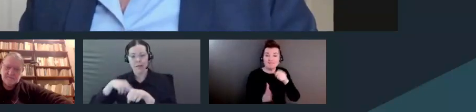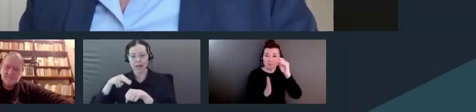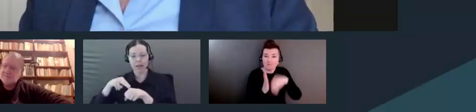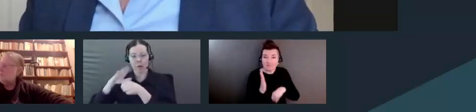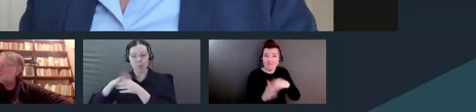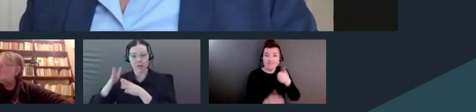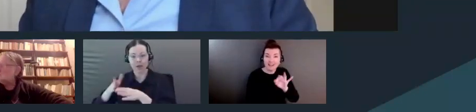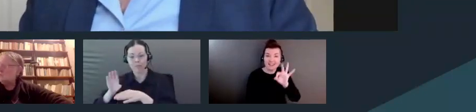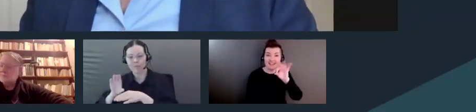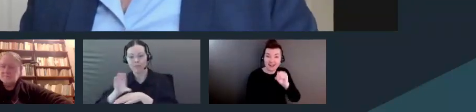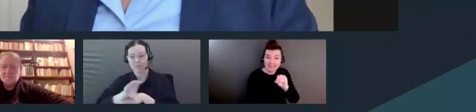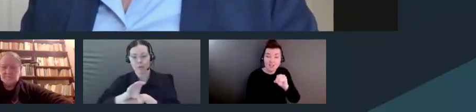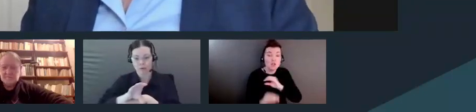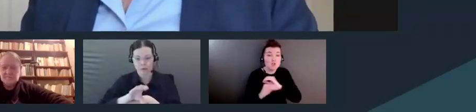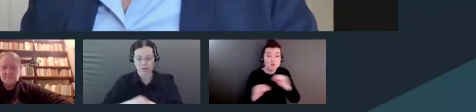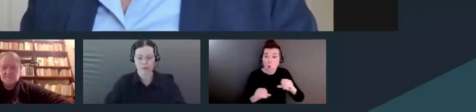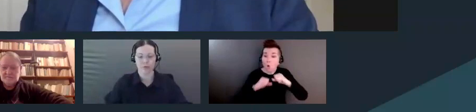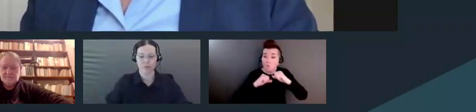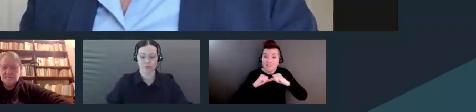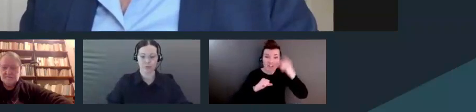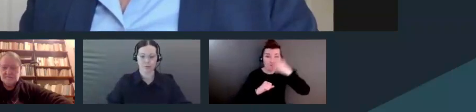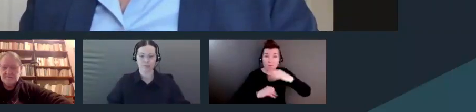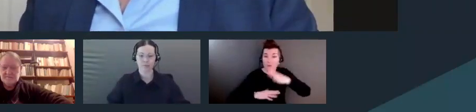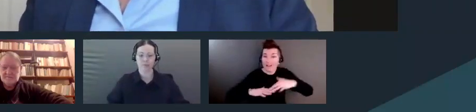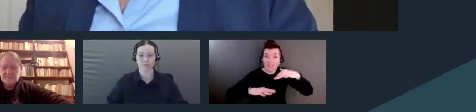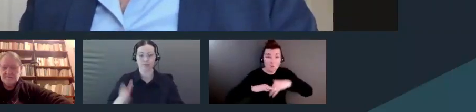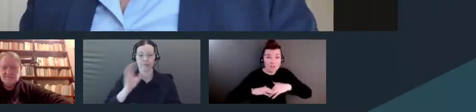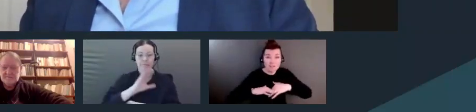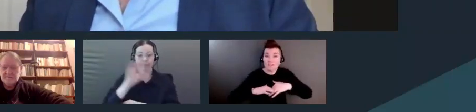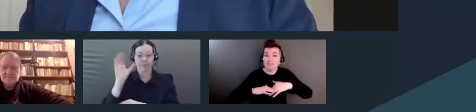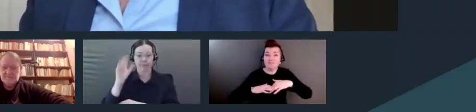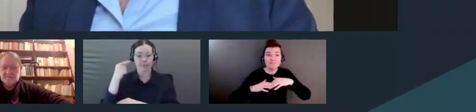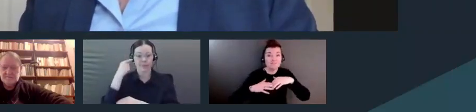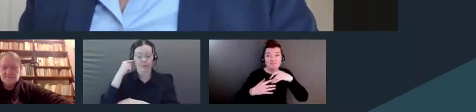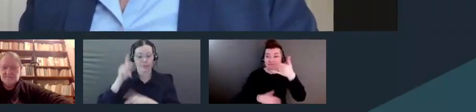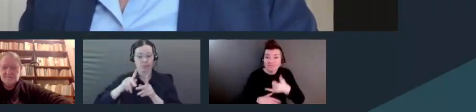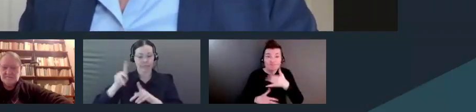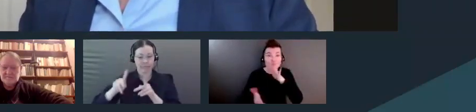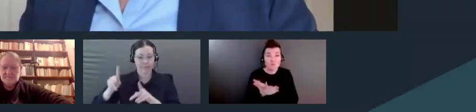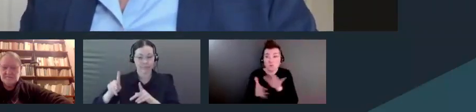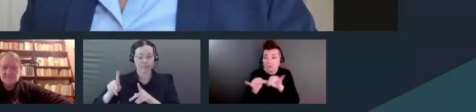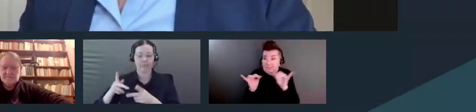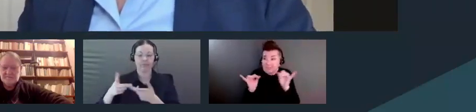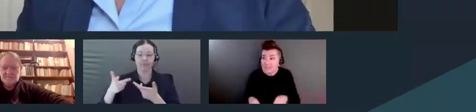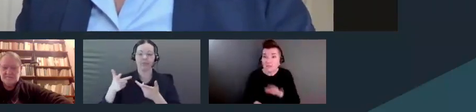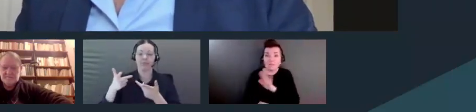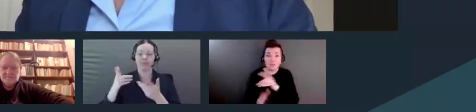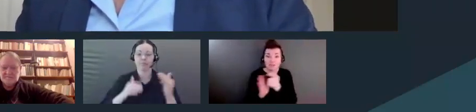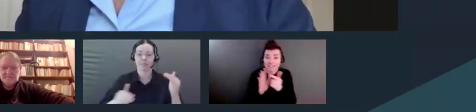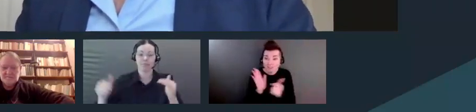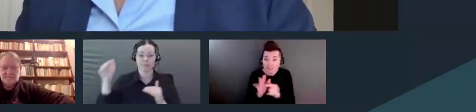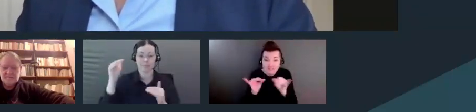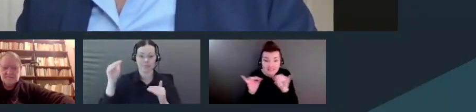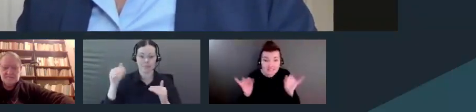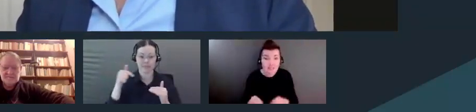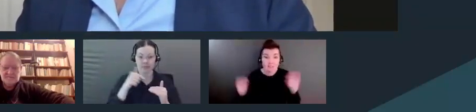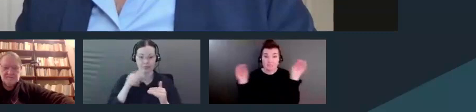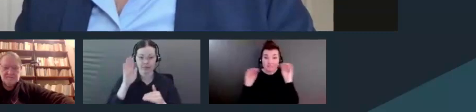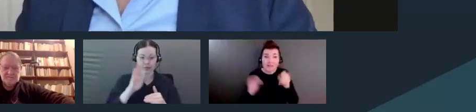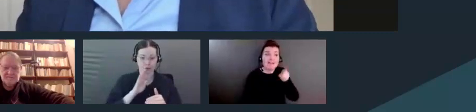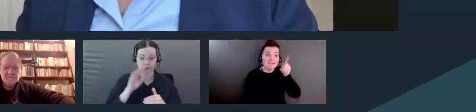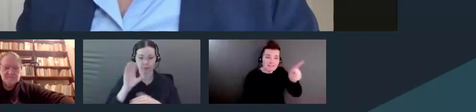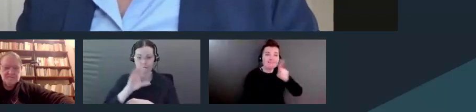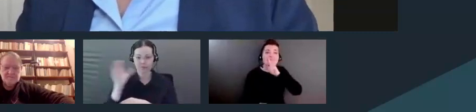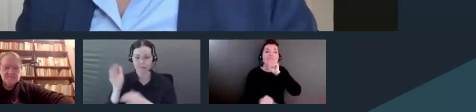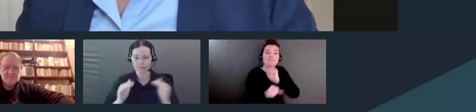protection for the Inuit language in its school system or its legal system. This is not an accident. This is a deliberate action